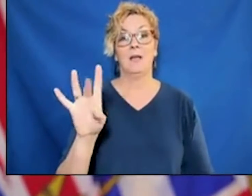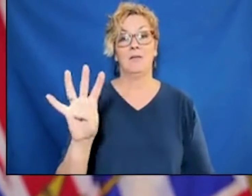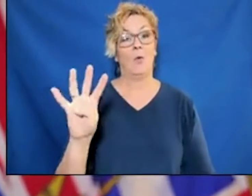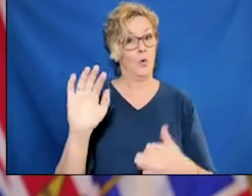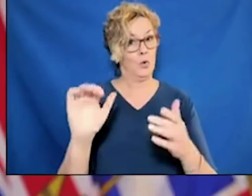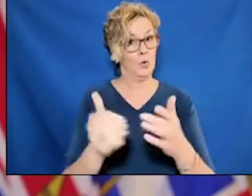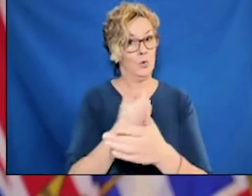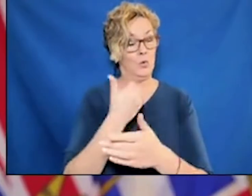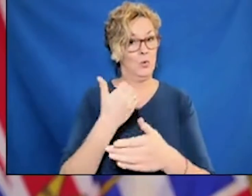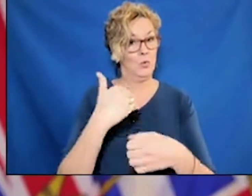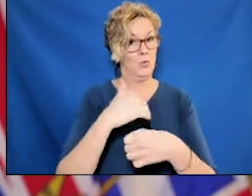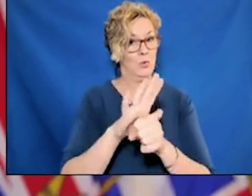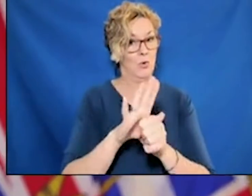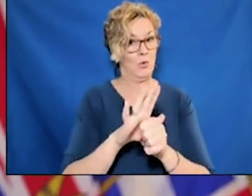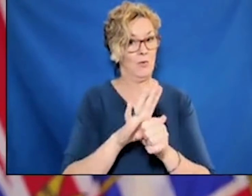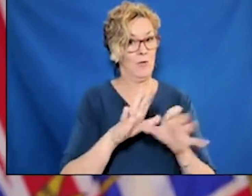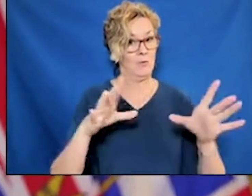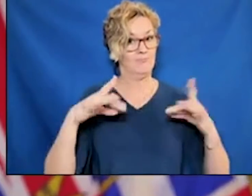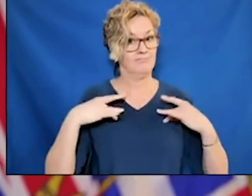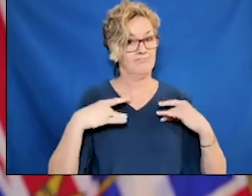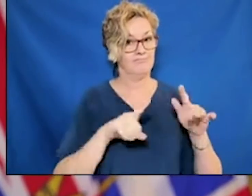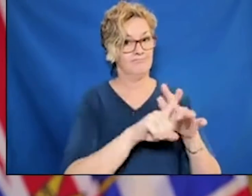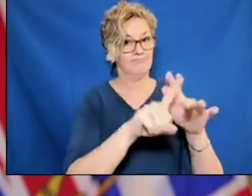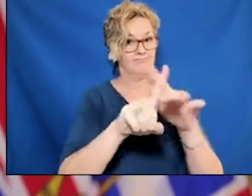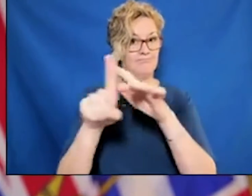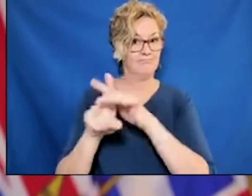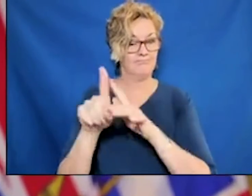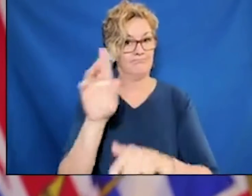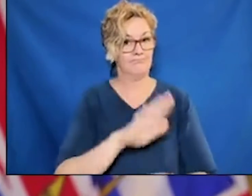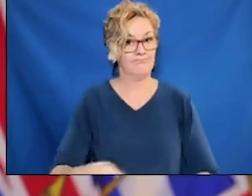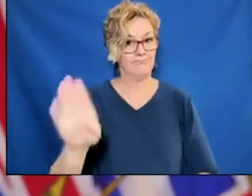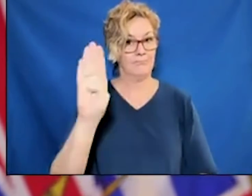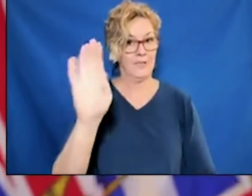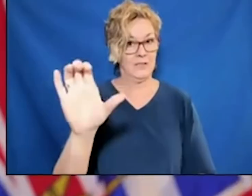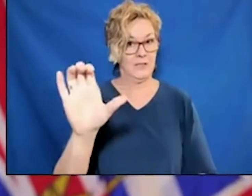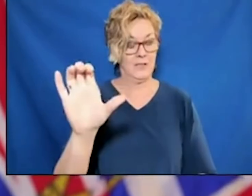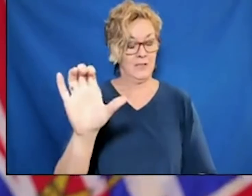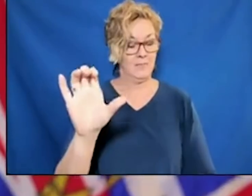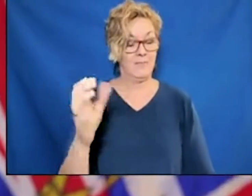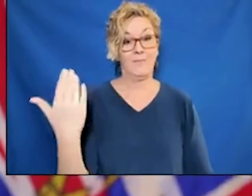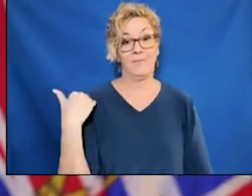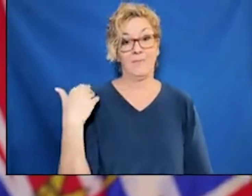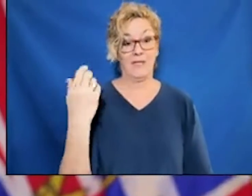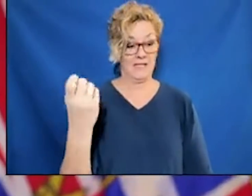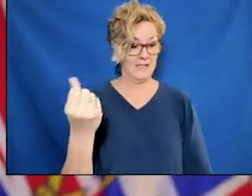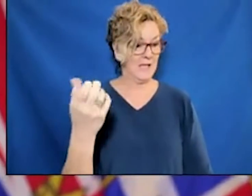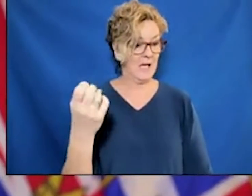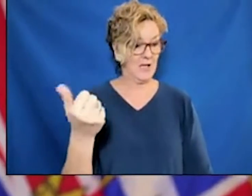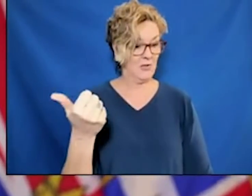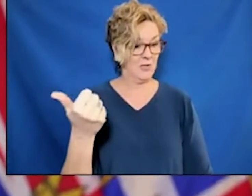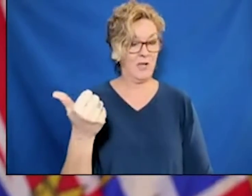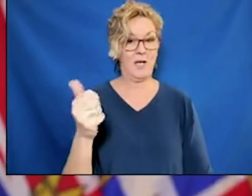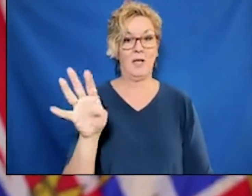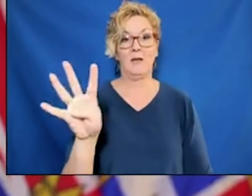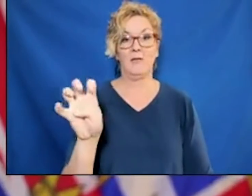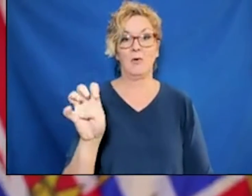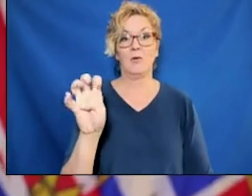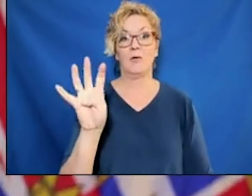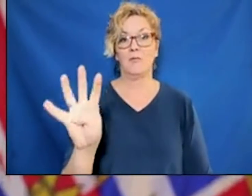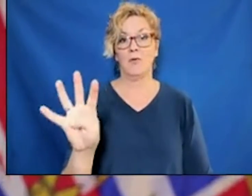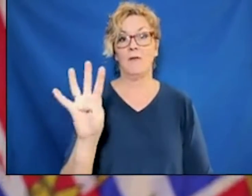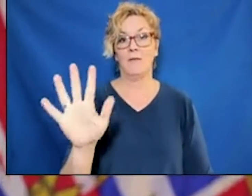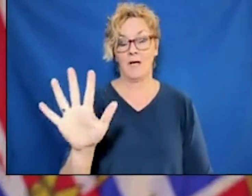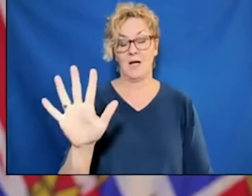584 new cases diagnosed with COVID-19 in British Columbia. From the 16th through the 17th, an additional 445